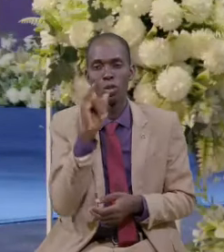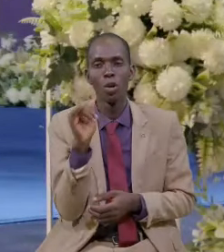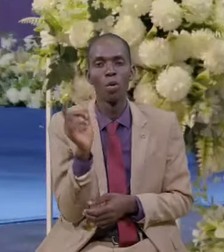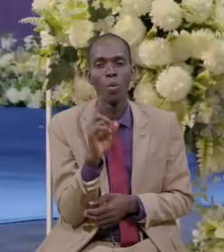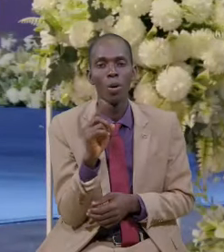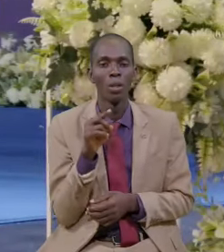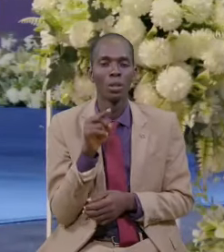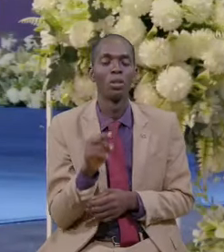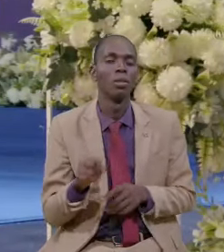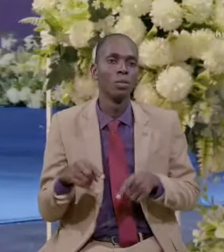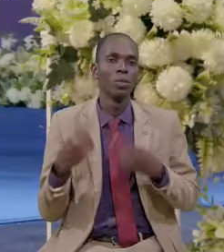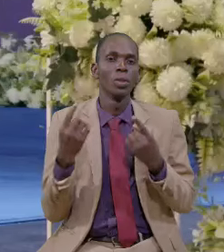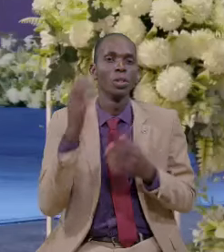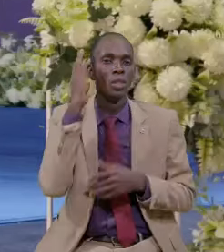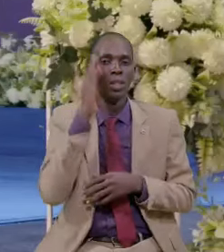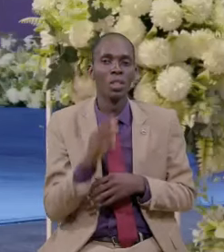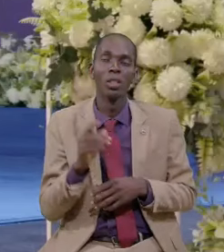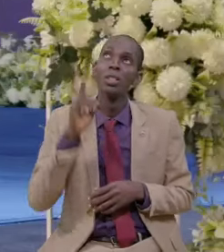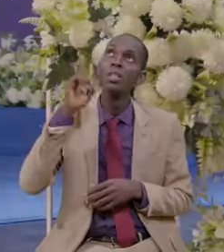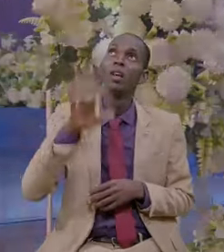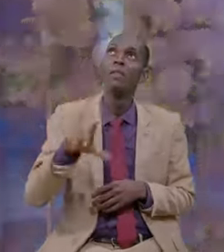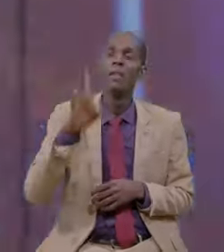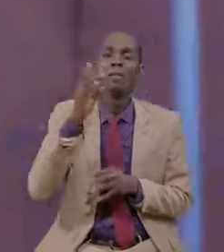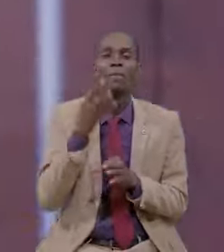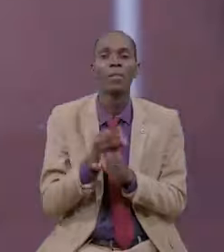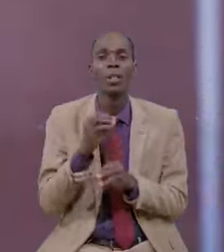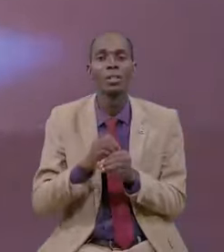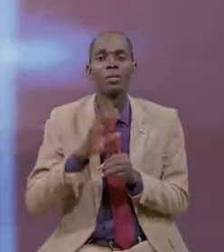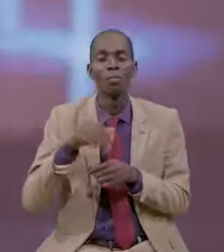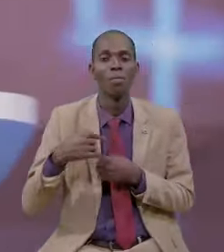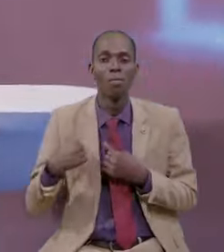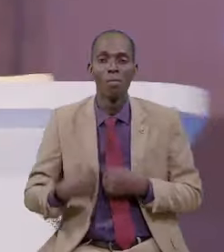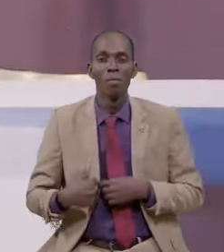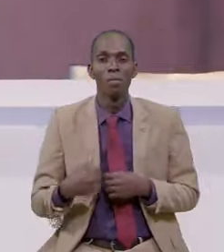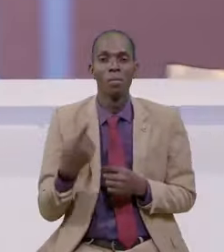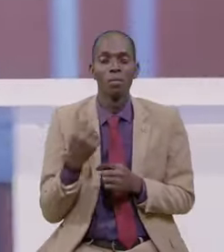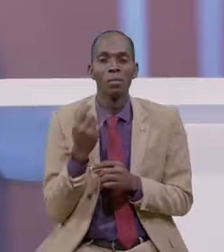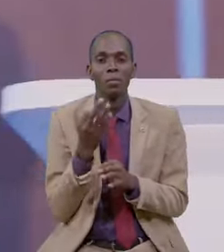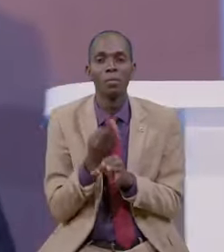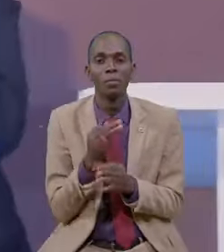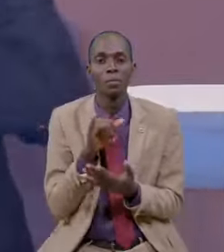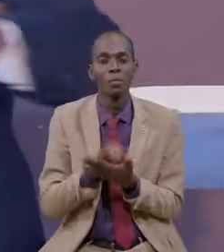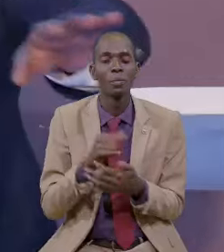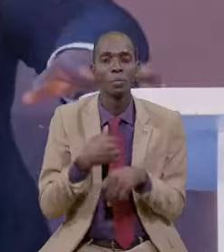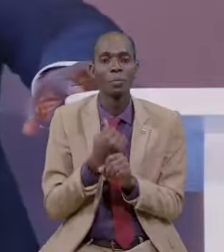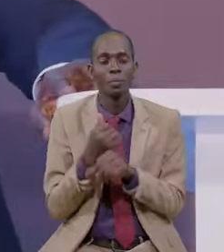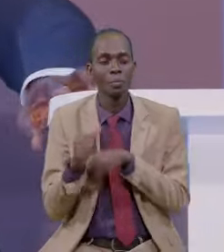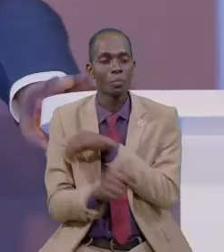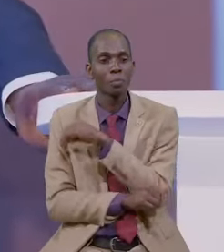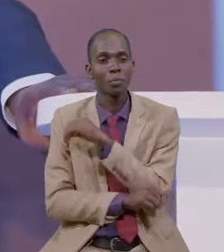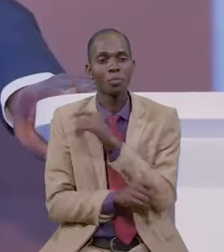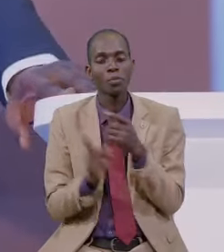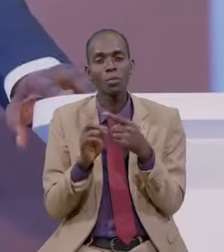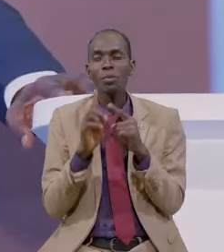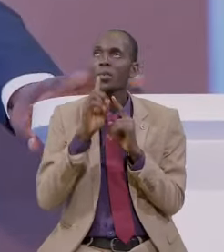went. Shall he find faith in your heart? The faith that makes Abraham to say, yes, Lord. And